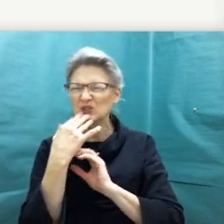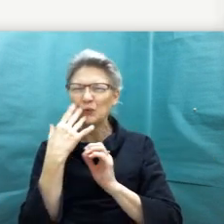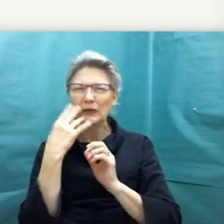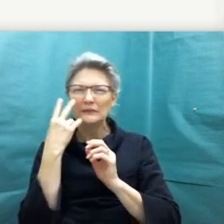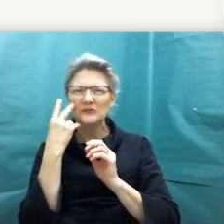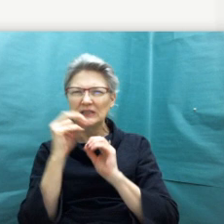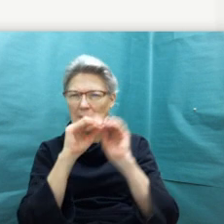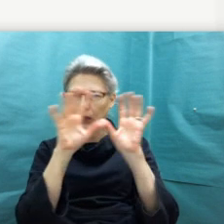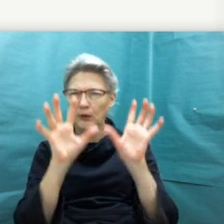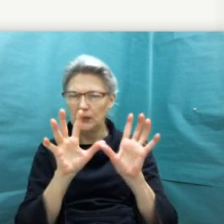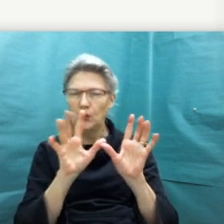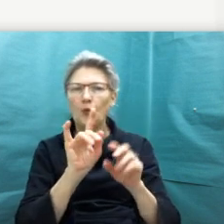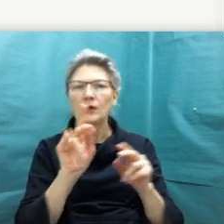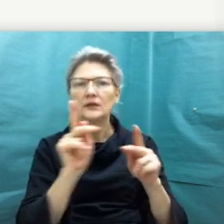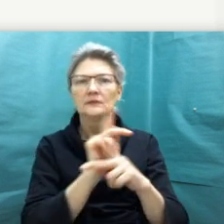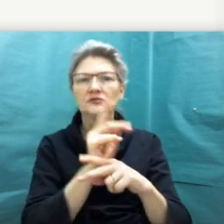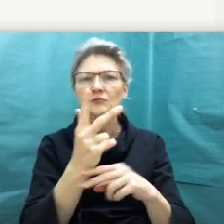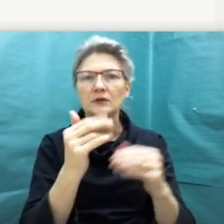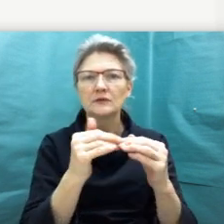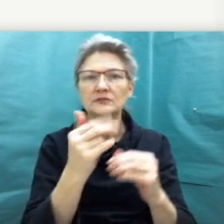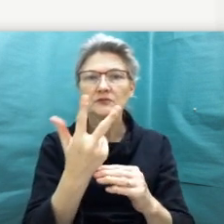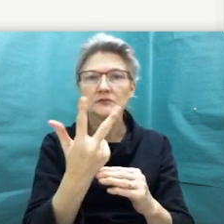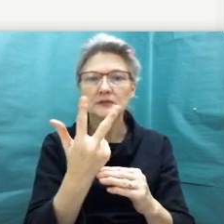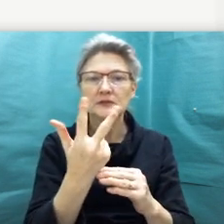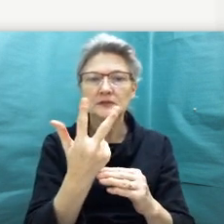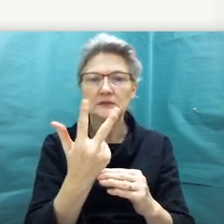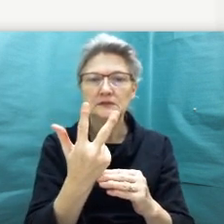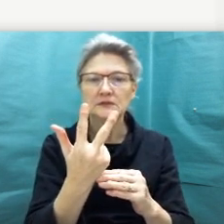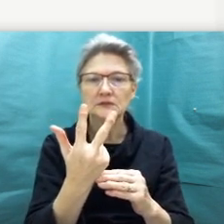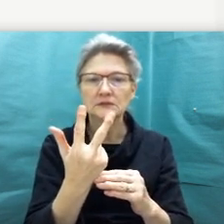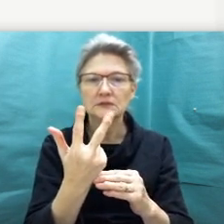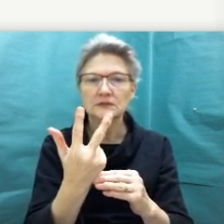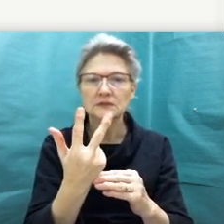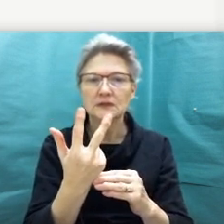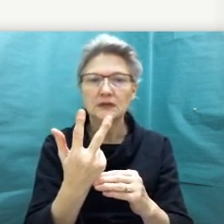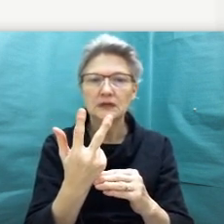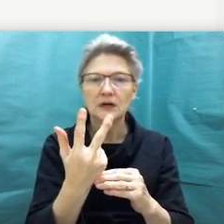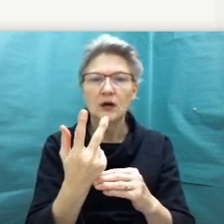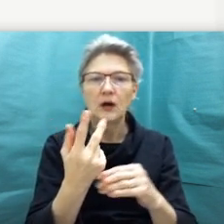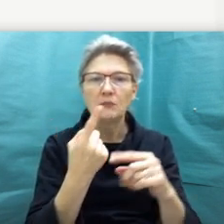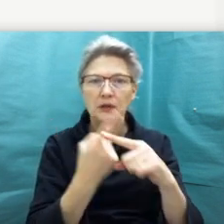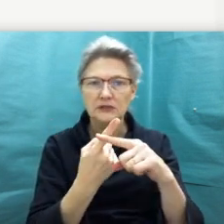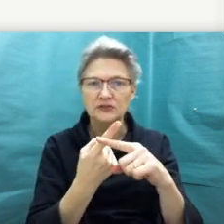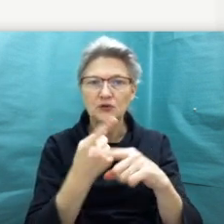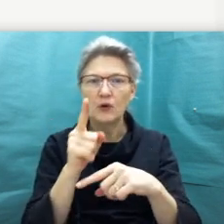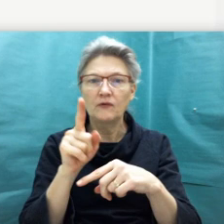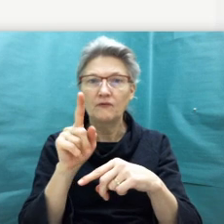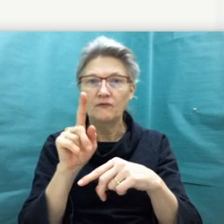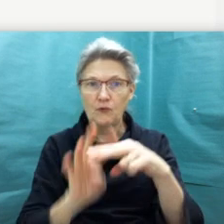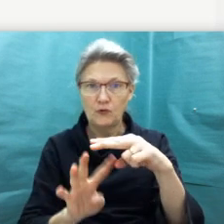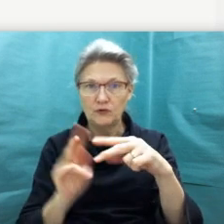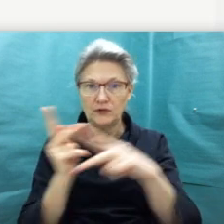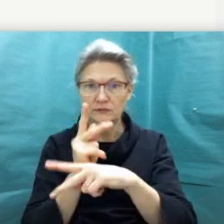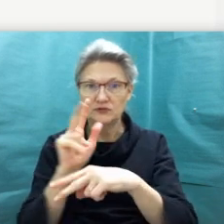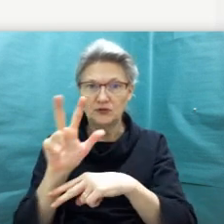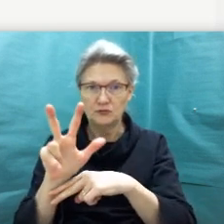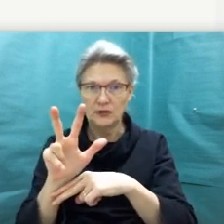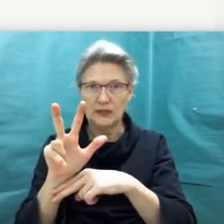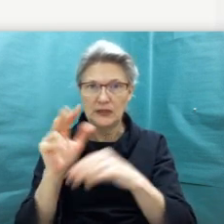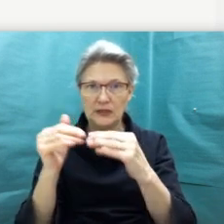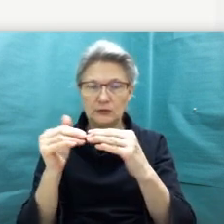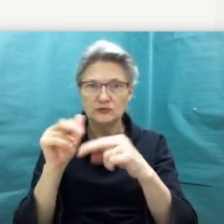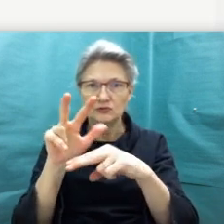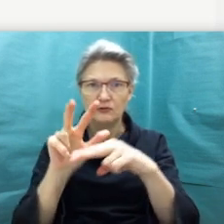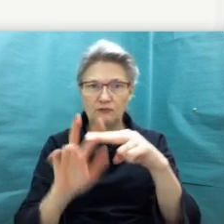here. 1 times 3 is 3. That's a bad 3. 1/4 times 3 is